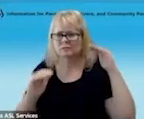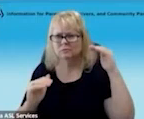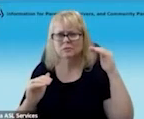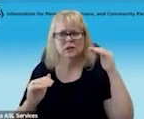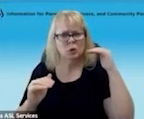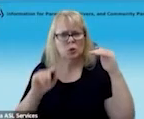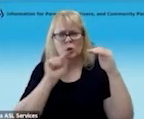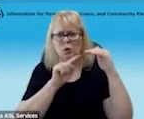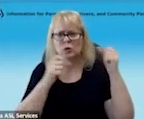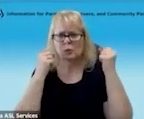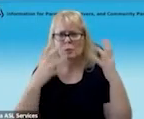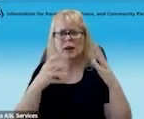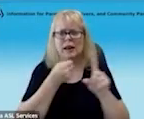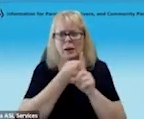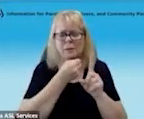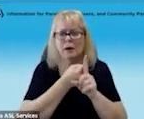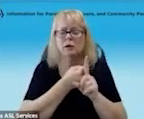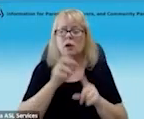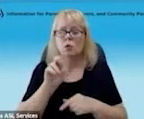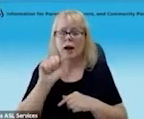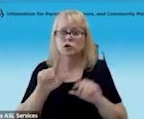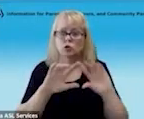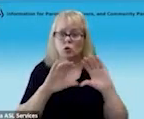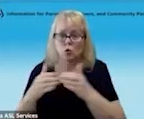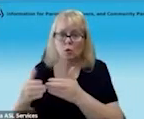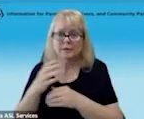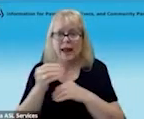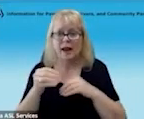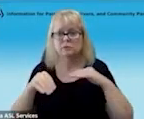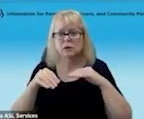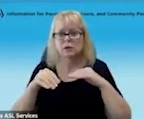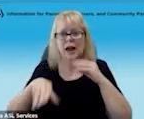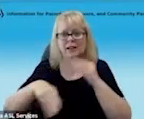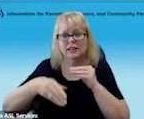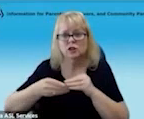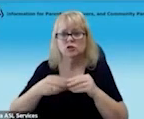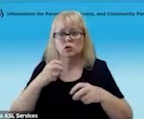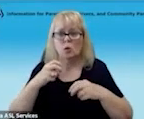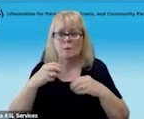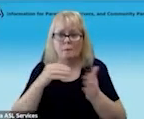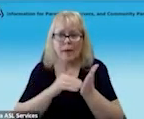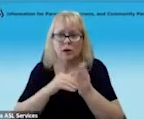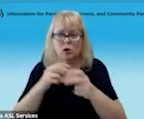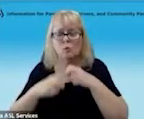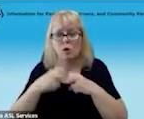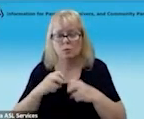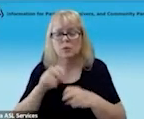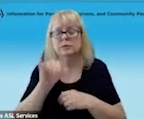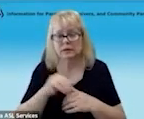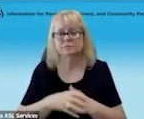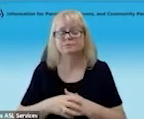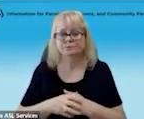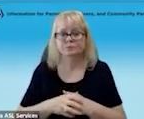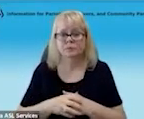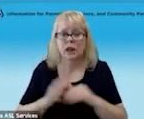These vaccines provide a critical opportunity to prevent severe illness, especially among those disproportionately impacted by COVID, including those